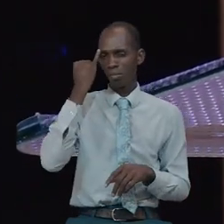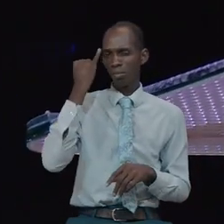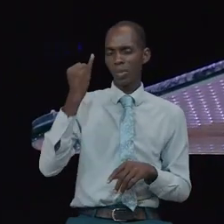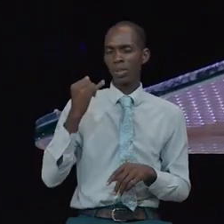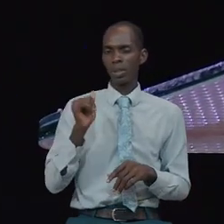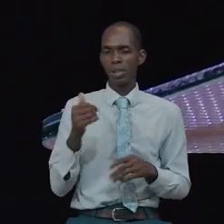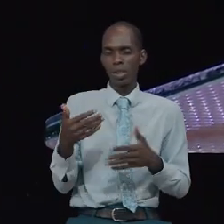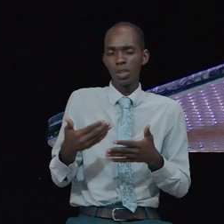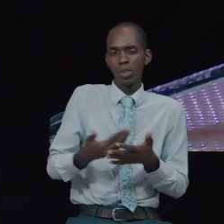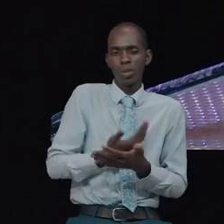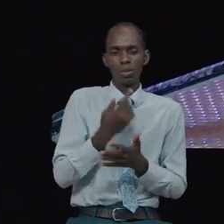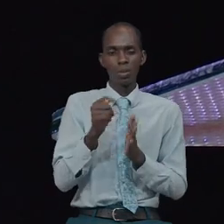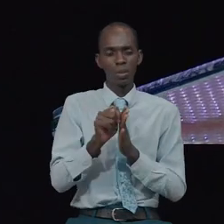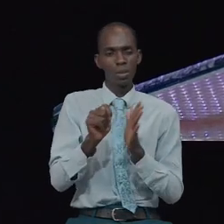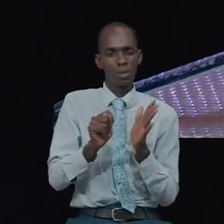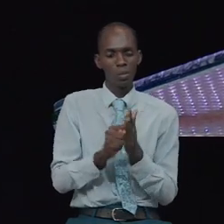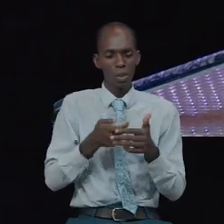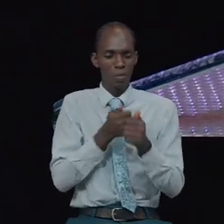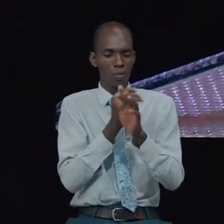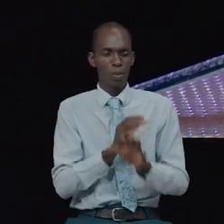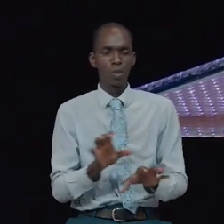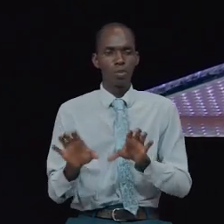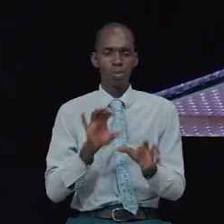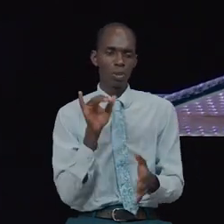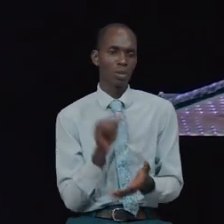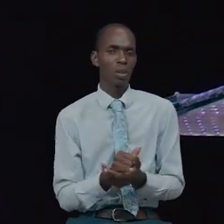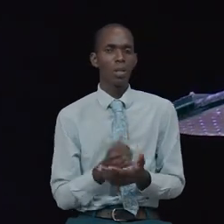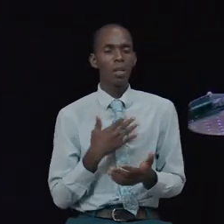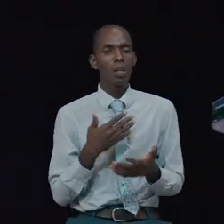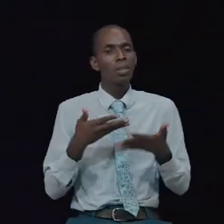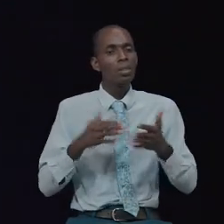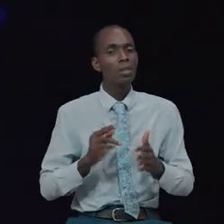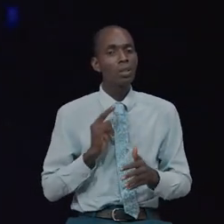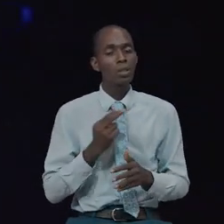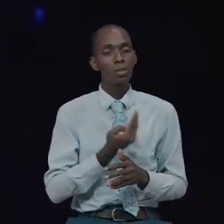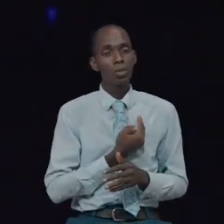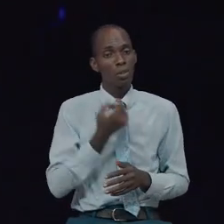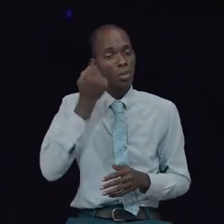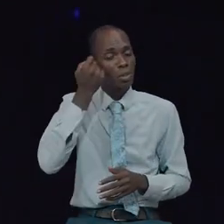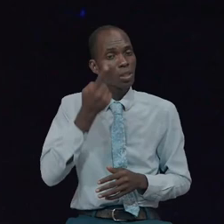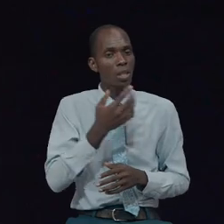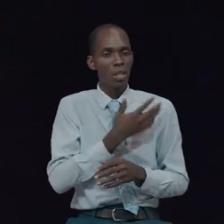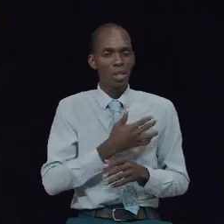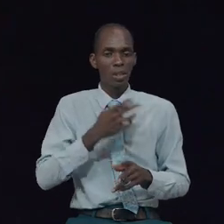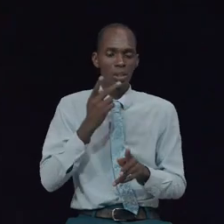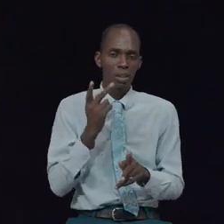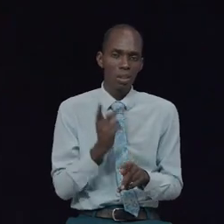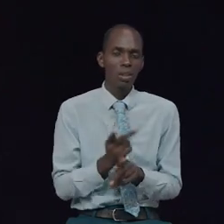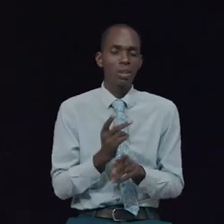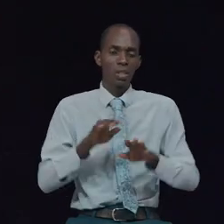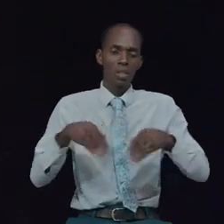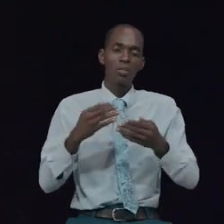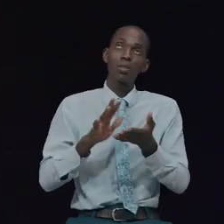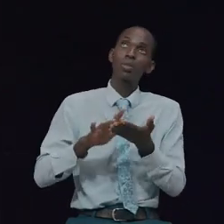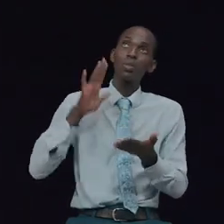Testament disciples ever doing that. And so let's understand and give the glory due unto